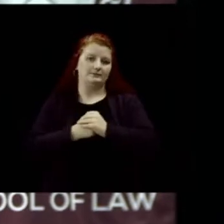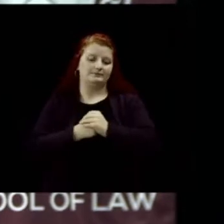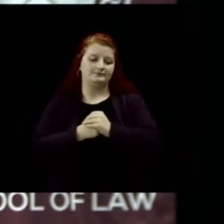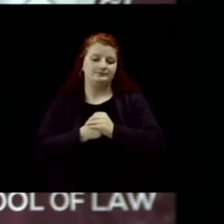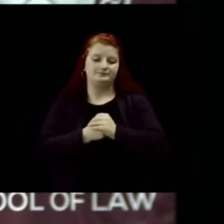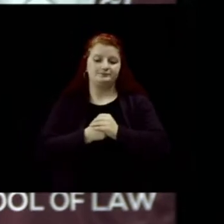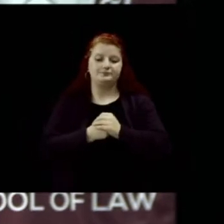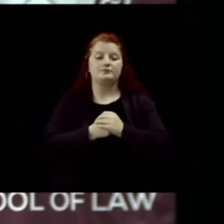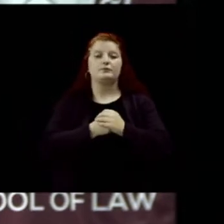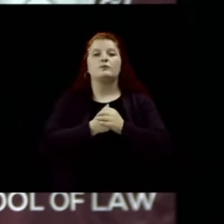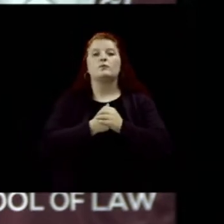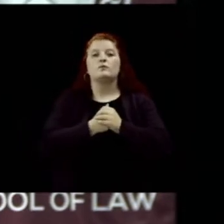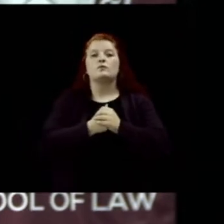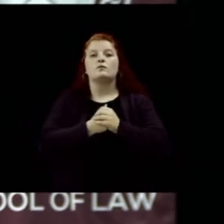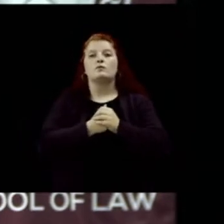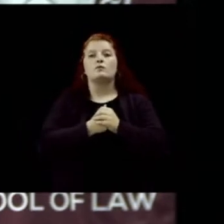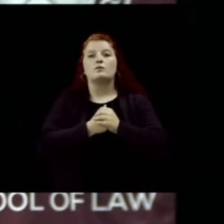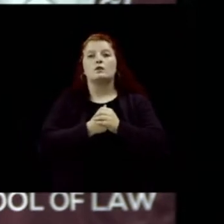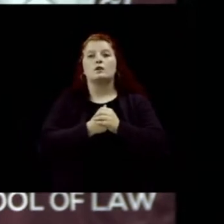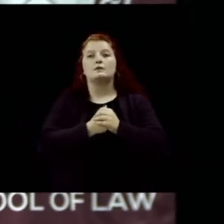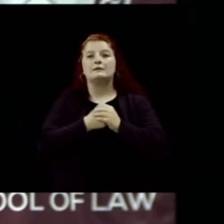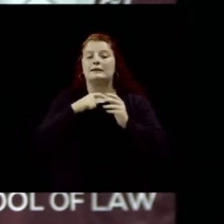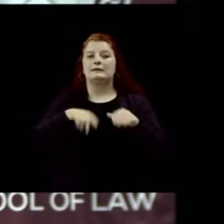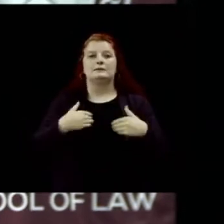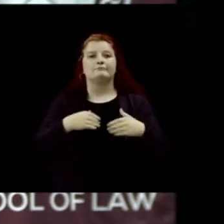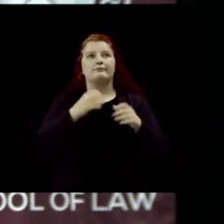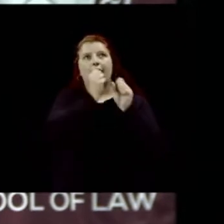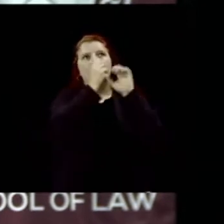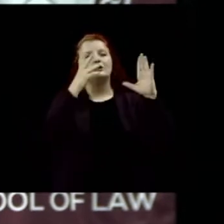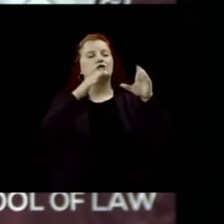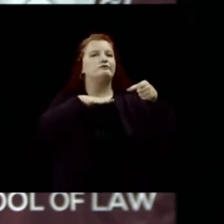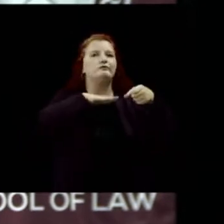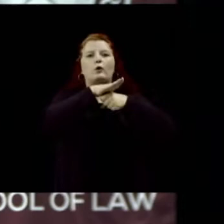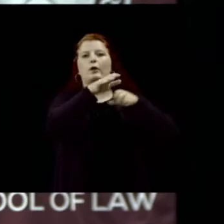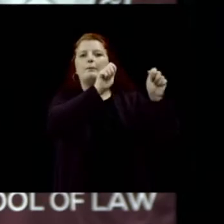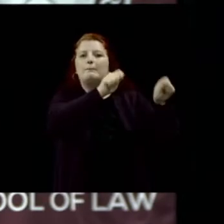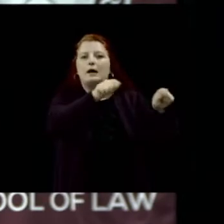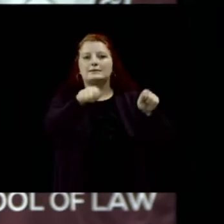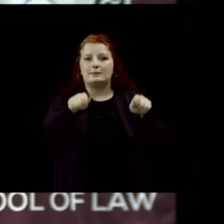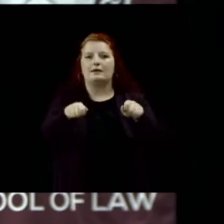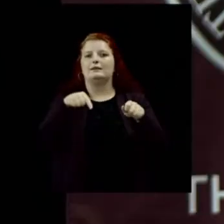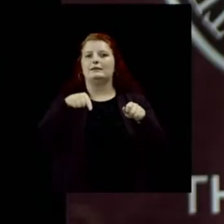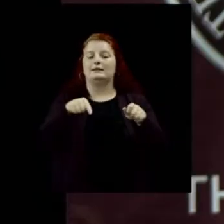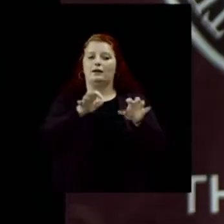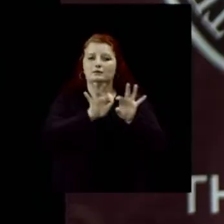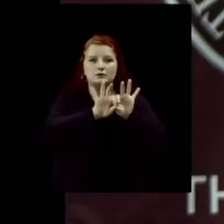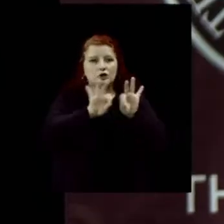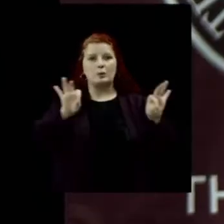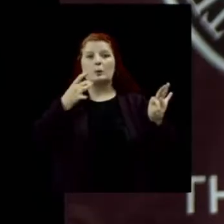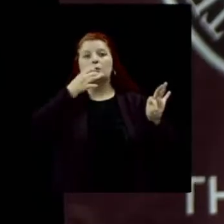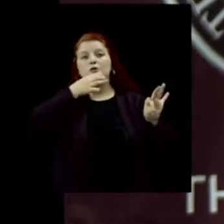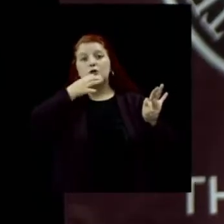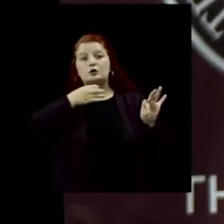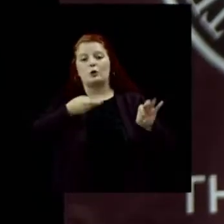It is a vision full of possibility that all important diploma will be in your hands this